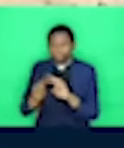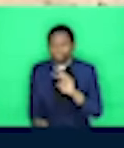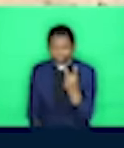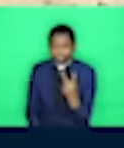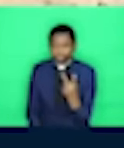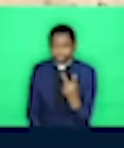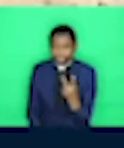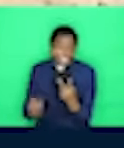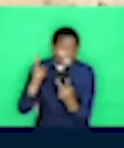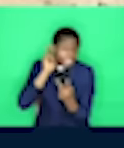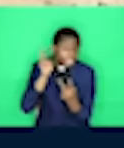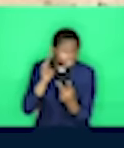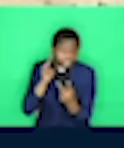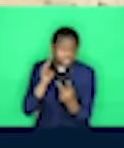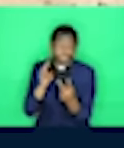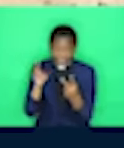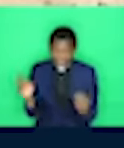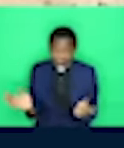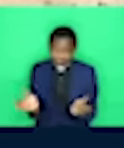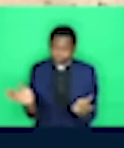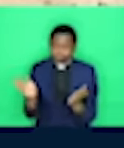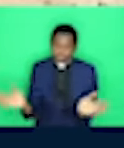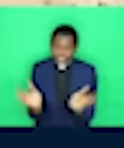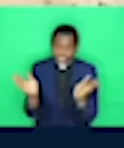development. See, at